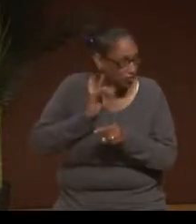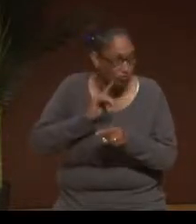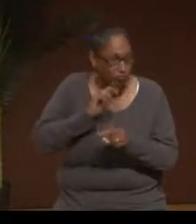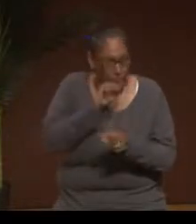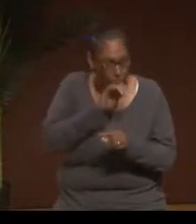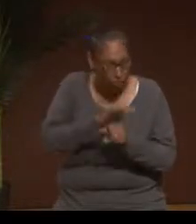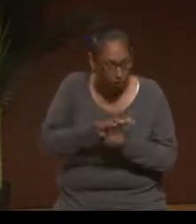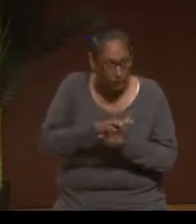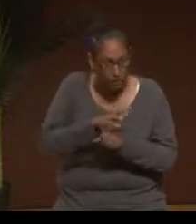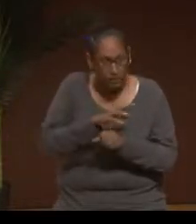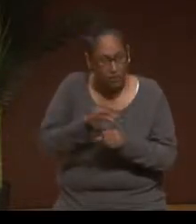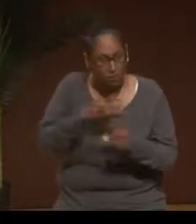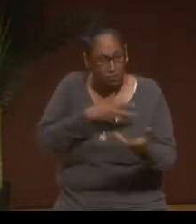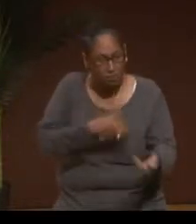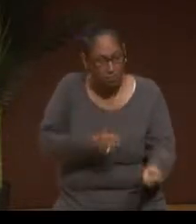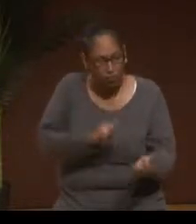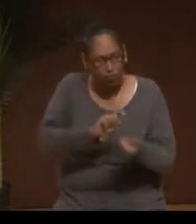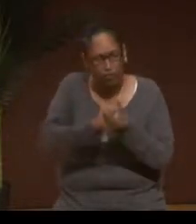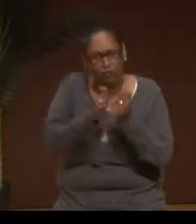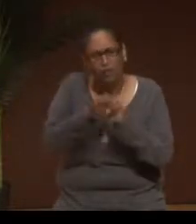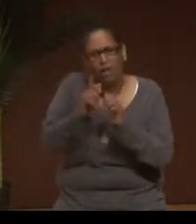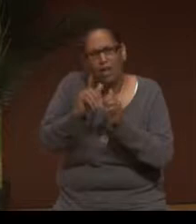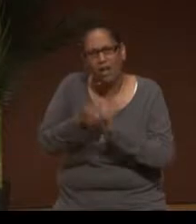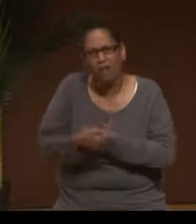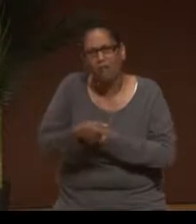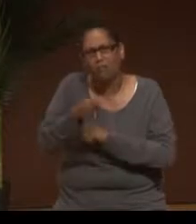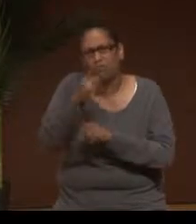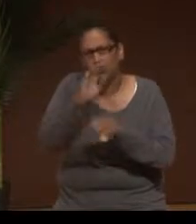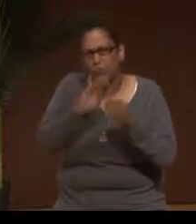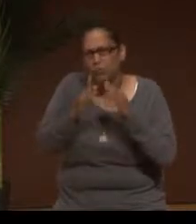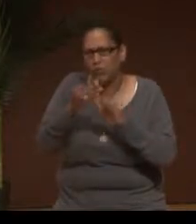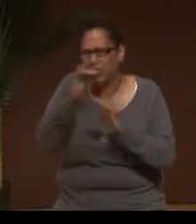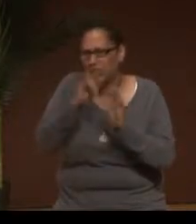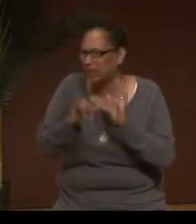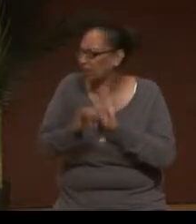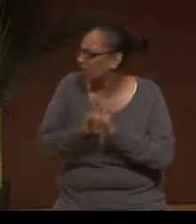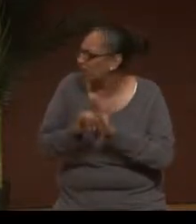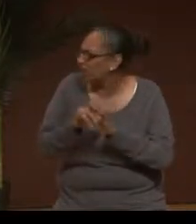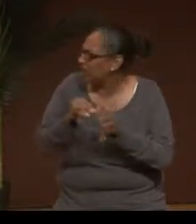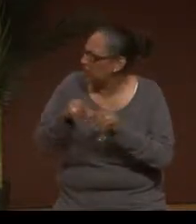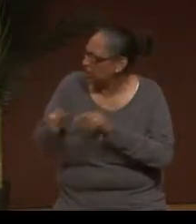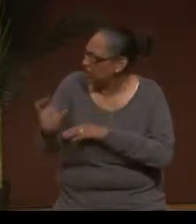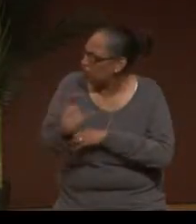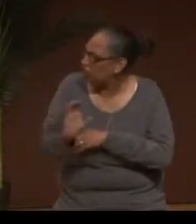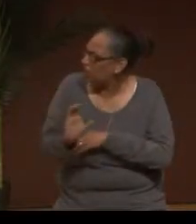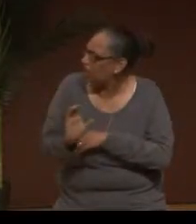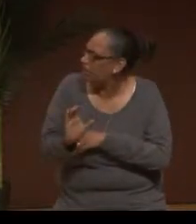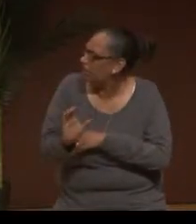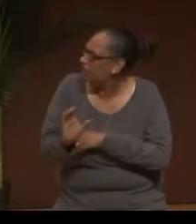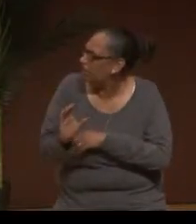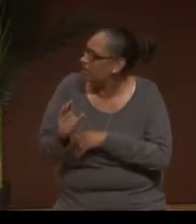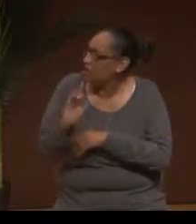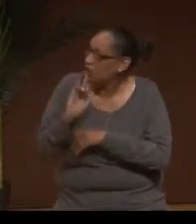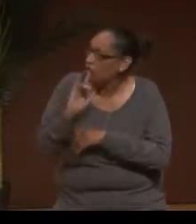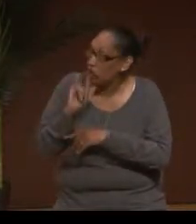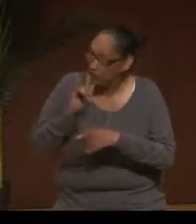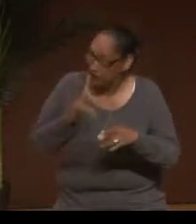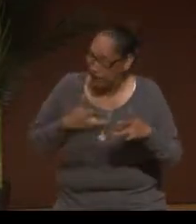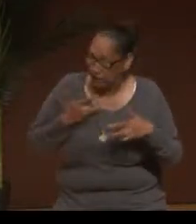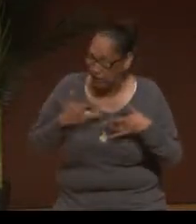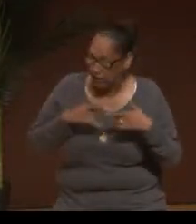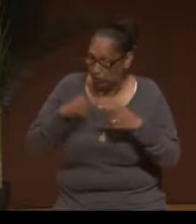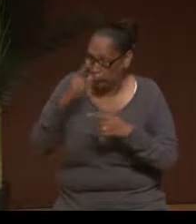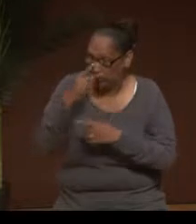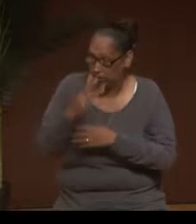to transform how we see individual and community identities and histories in the Caribbean. And I think it's really exciting to